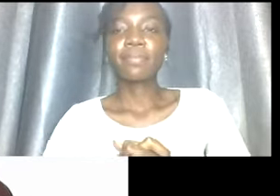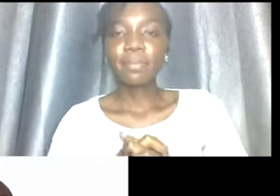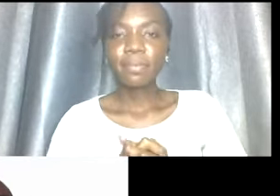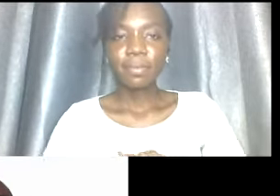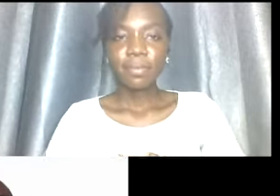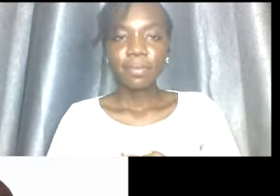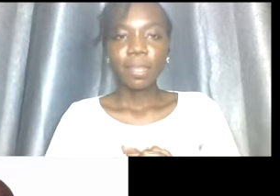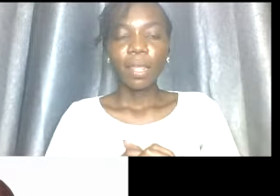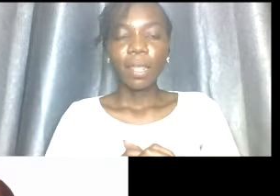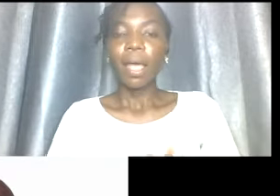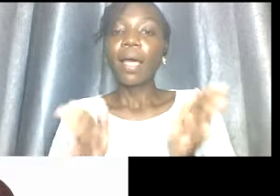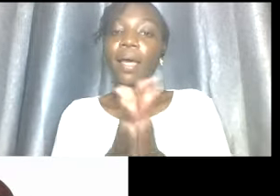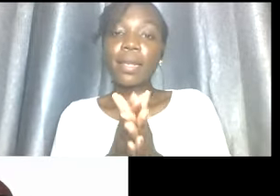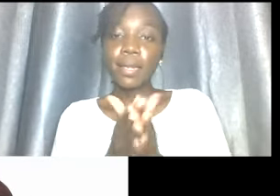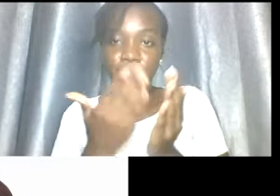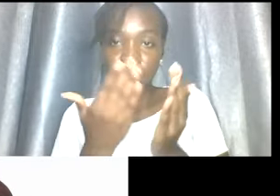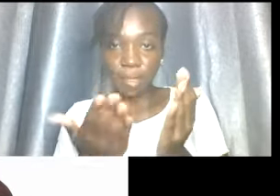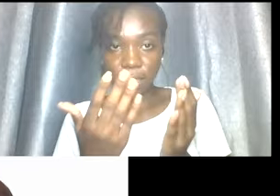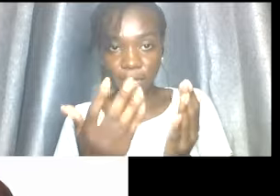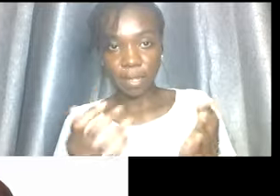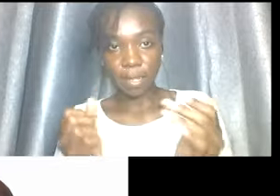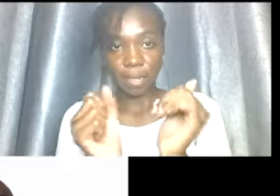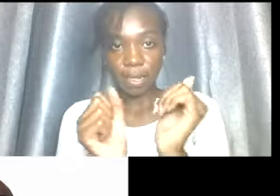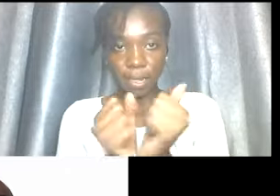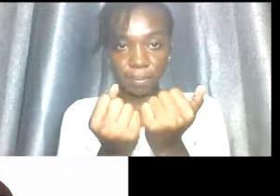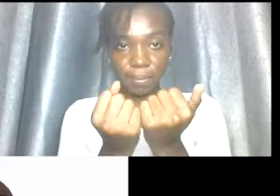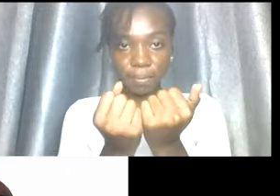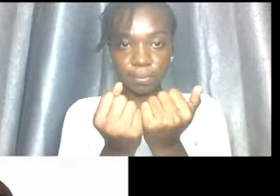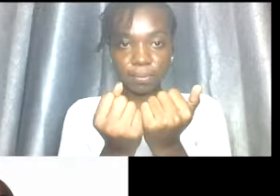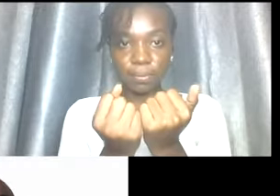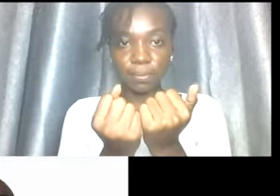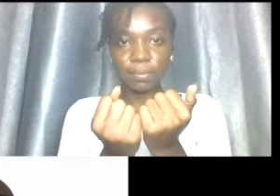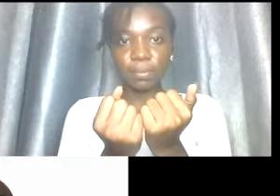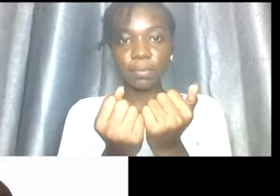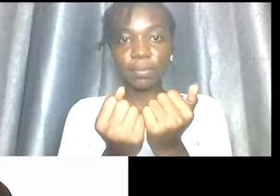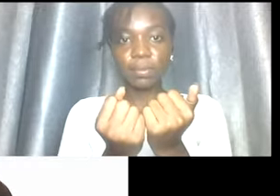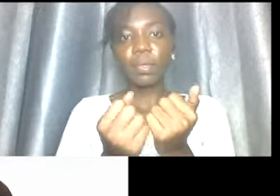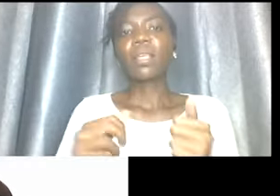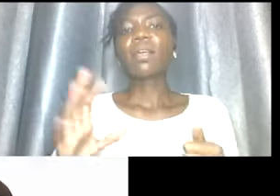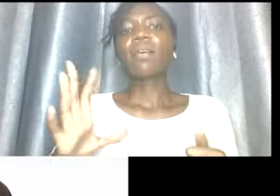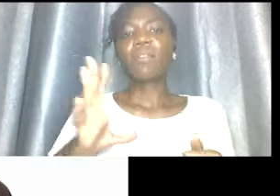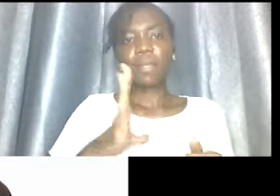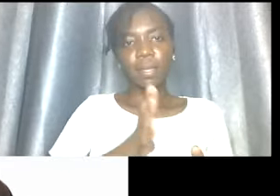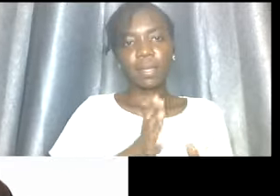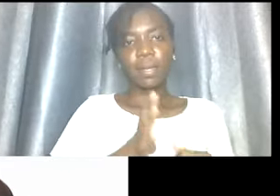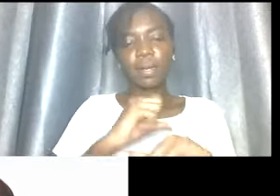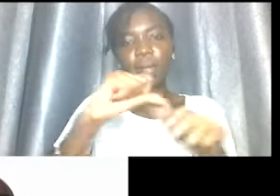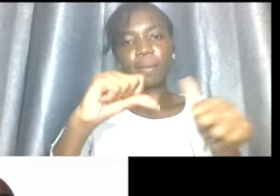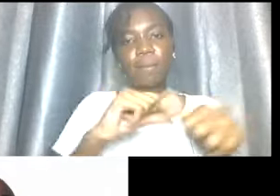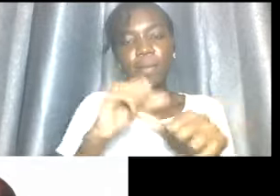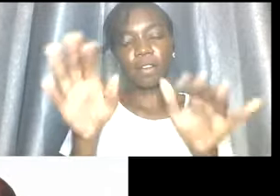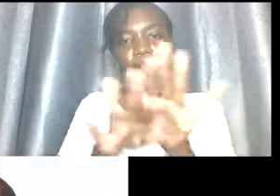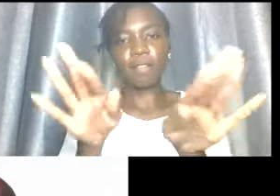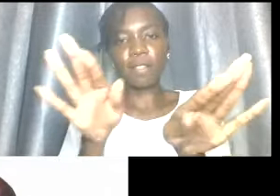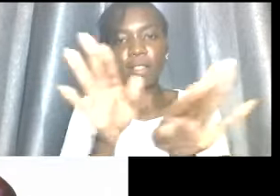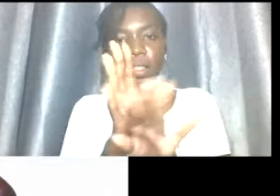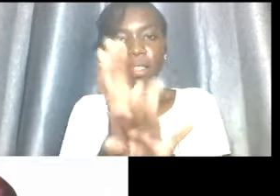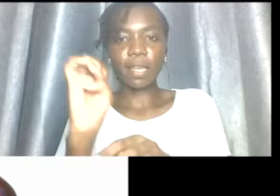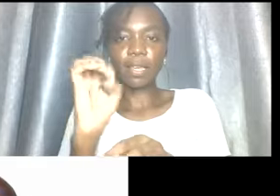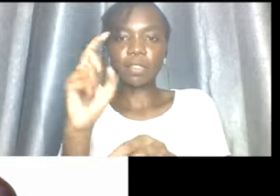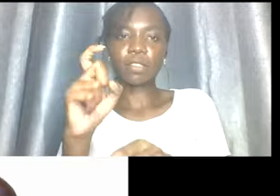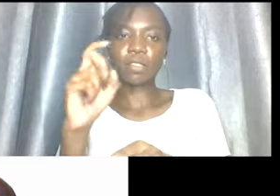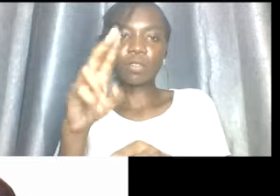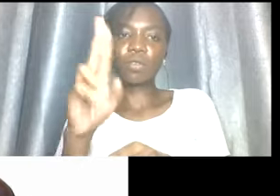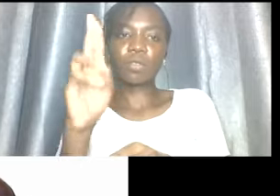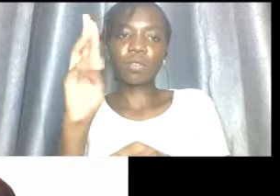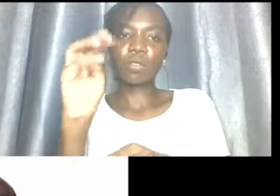The amount of fishes that you would find, in our waters, in the waters of Exuma, would blow your mind. So that's